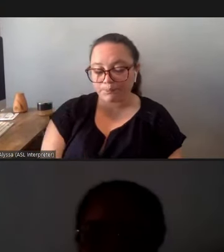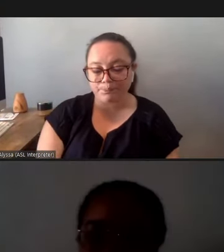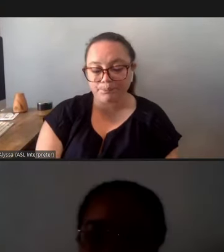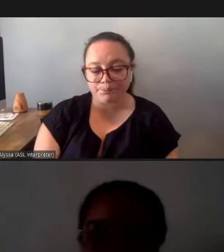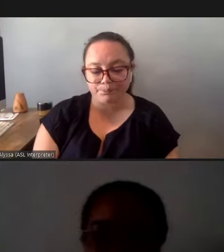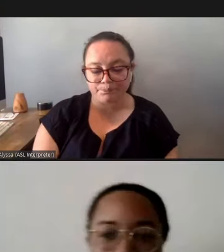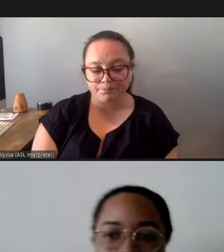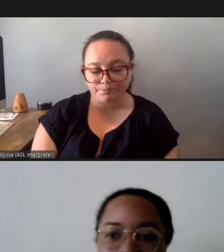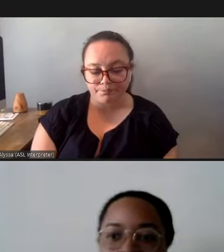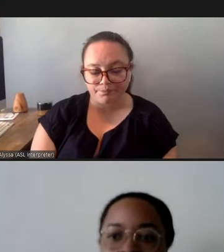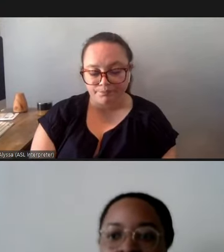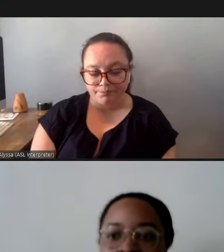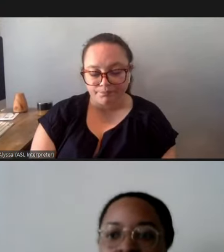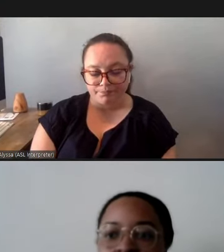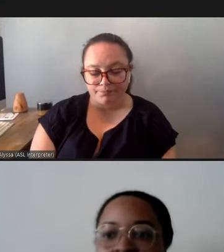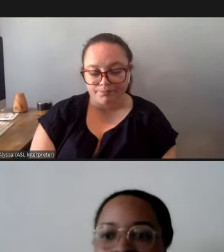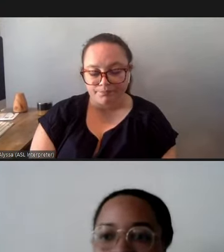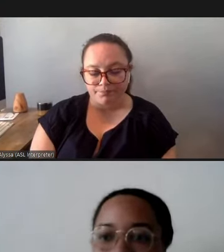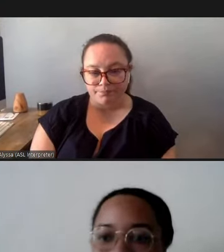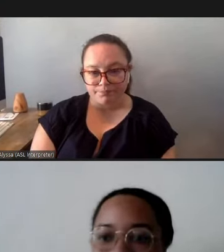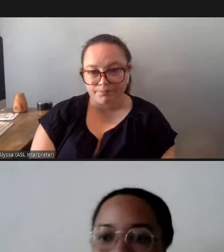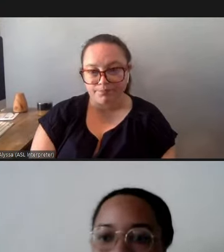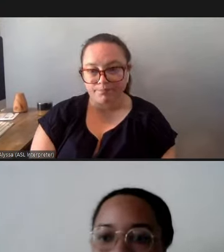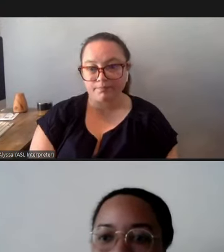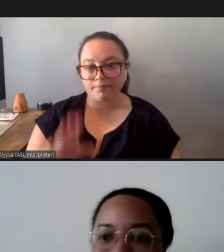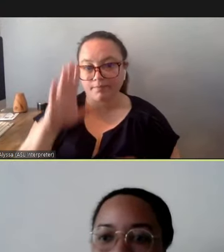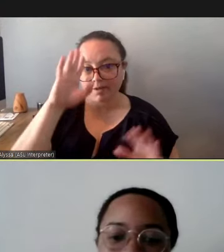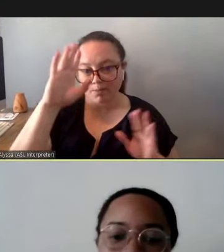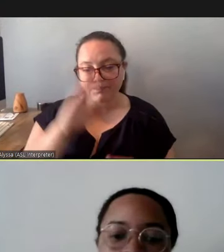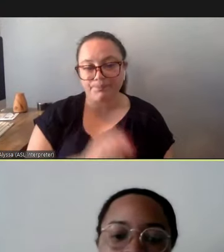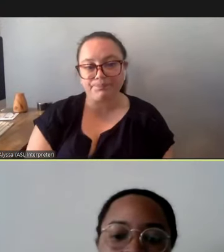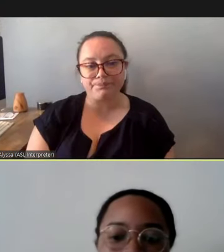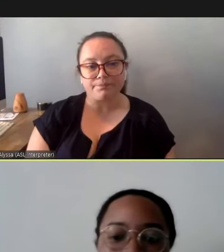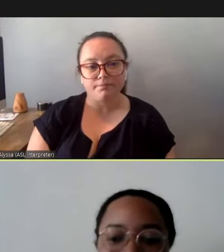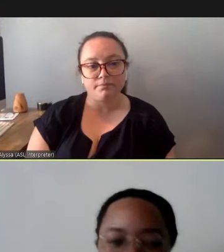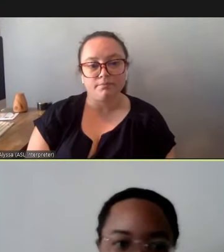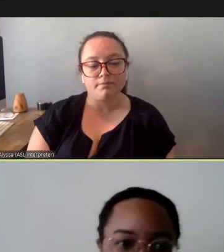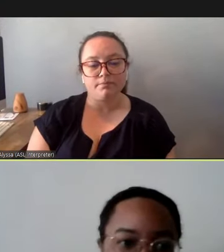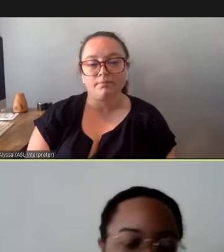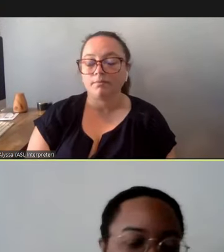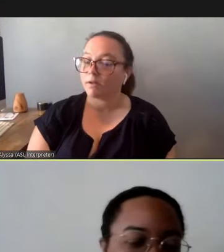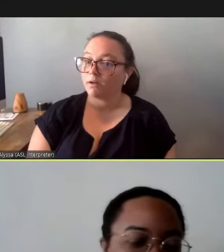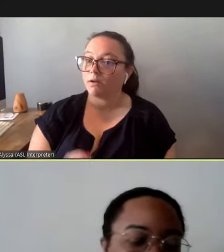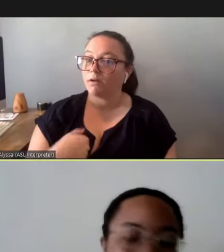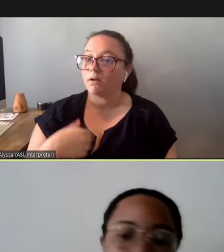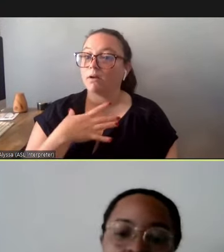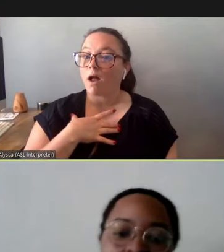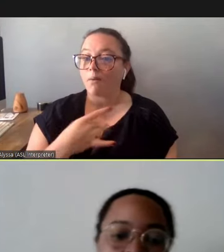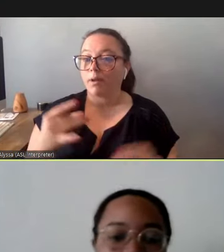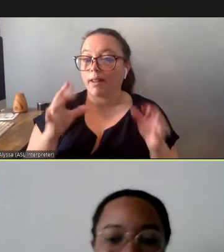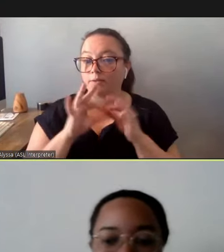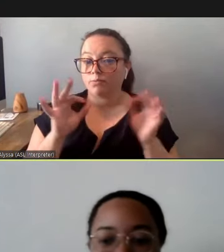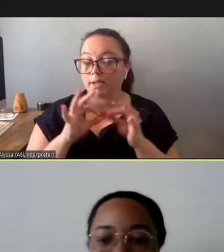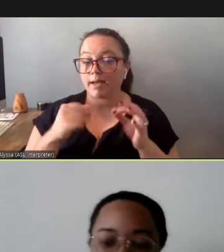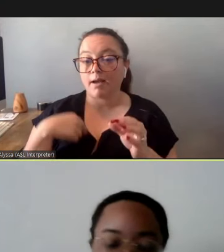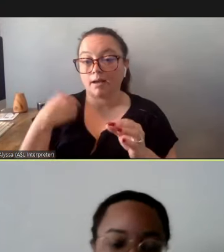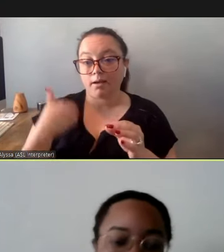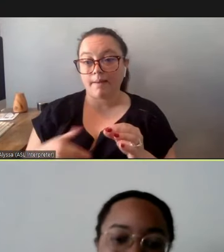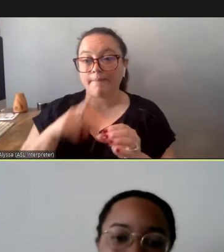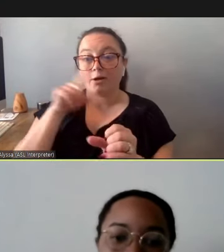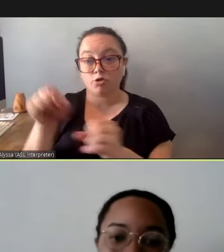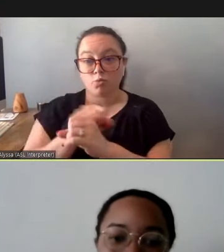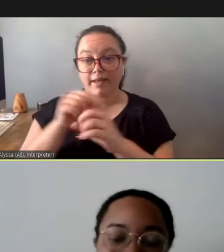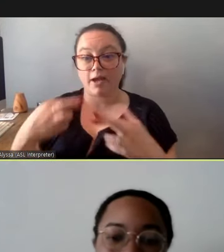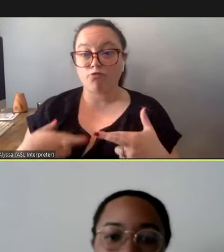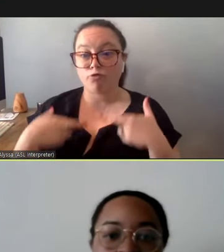We can hear you. Hello. I would like to say that I'm actually a resident